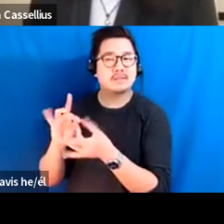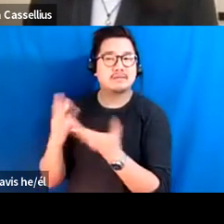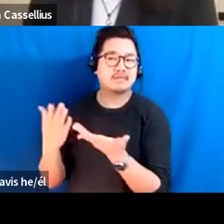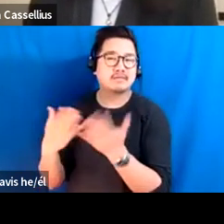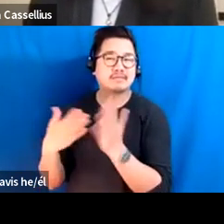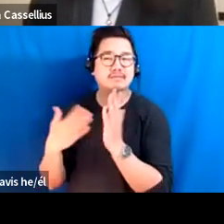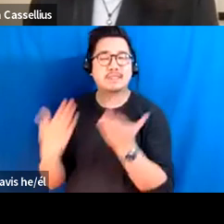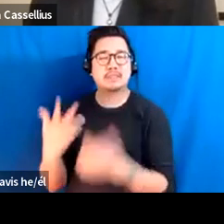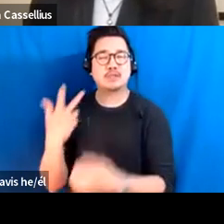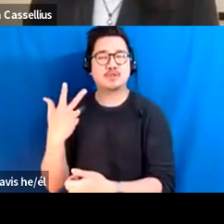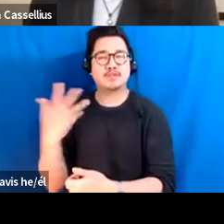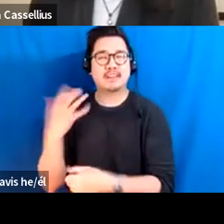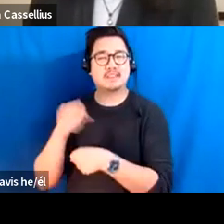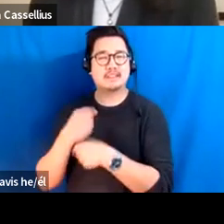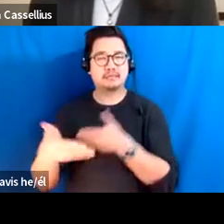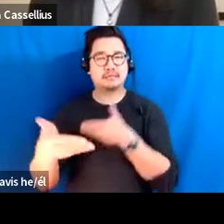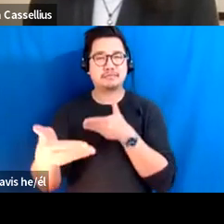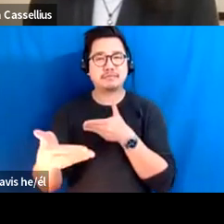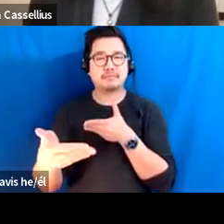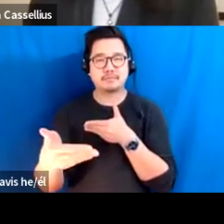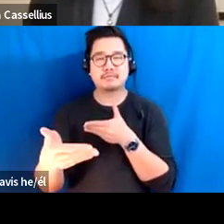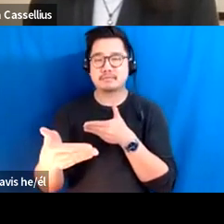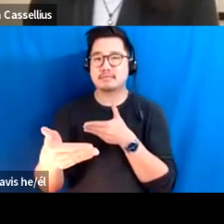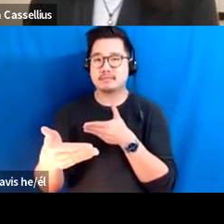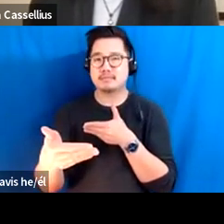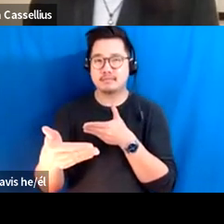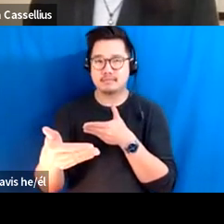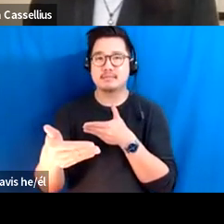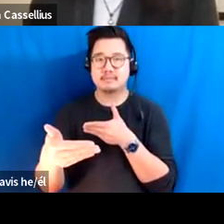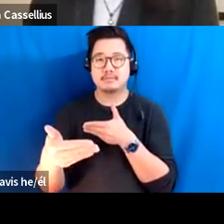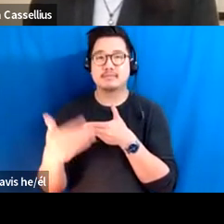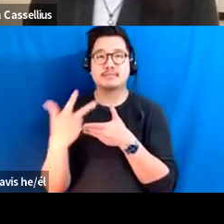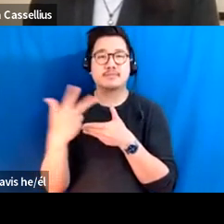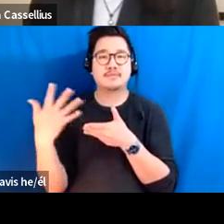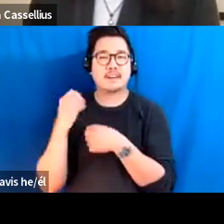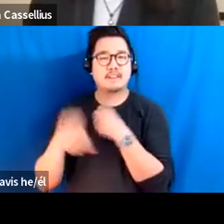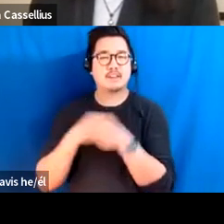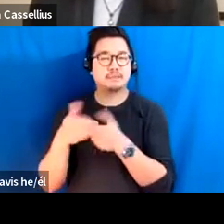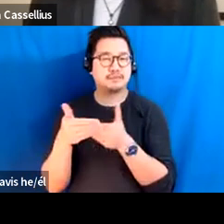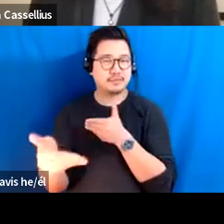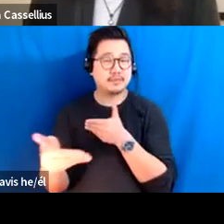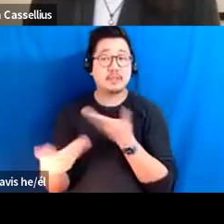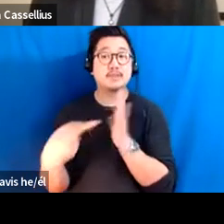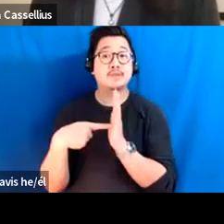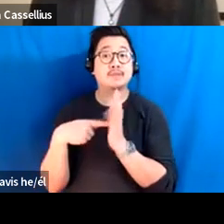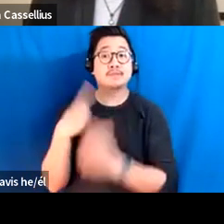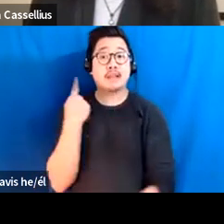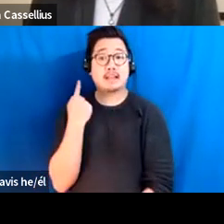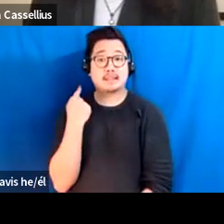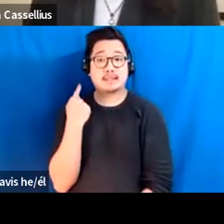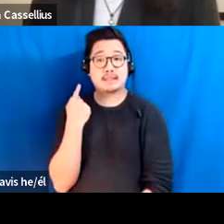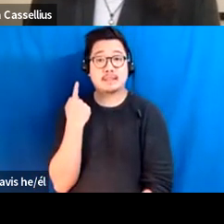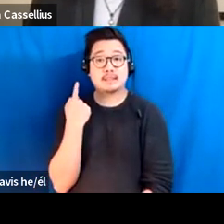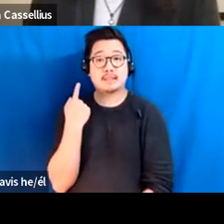years uh um three to five years uh last year's about